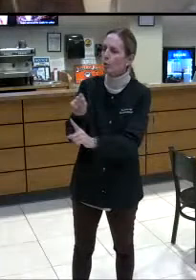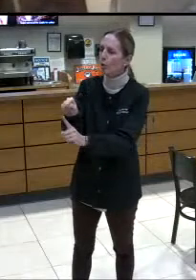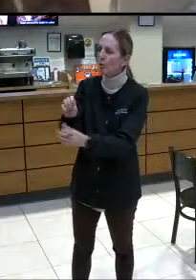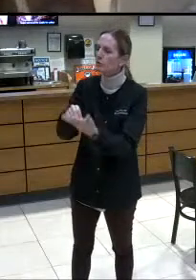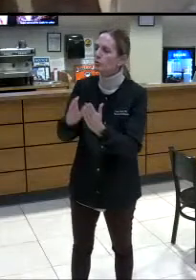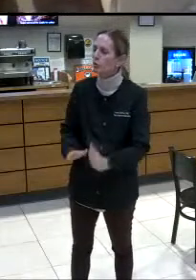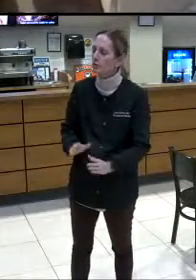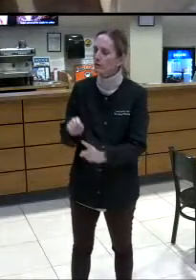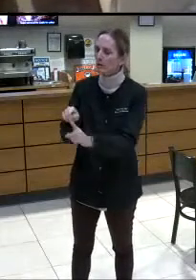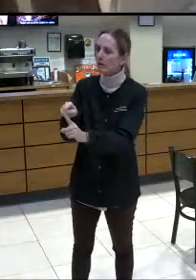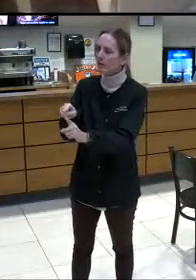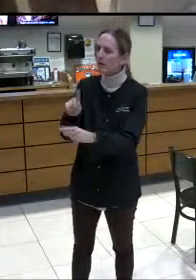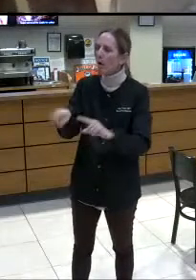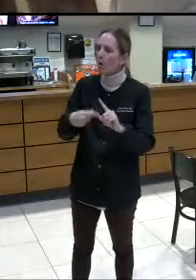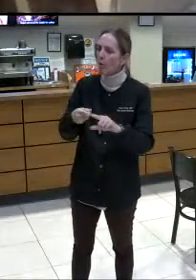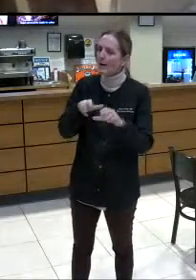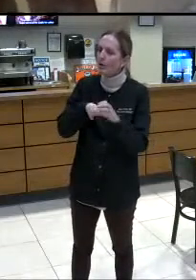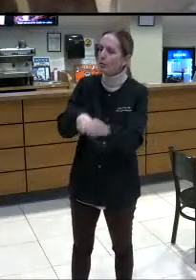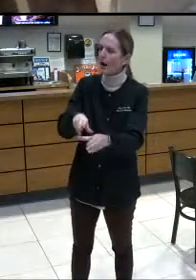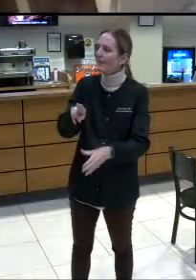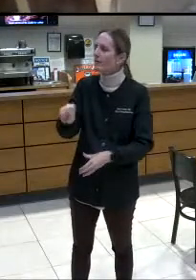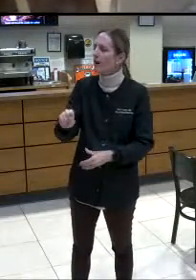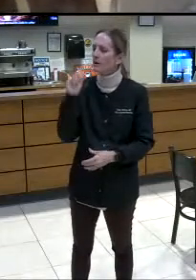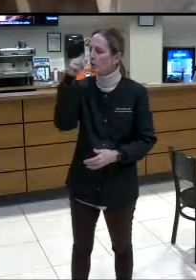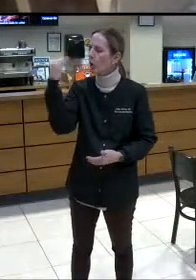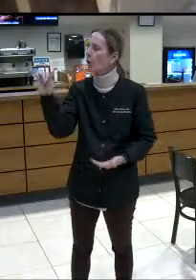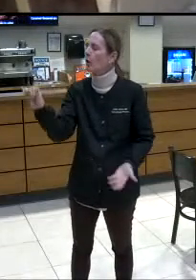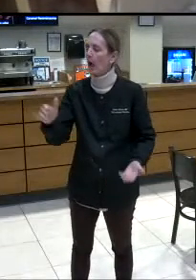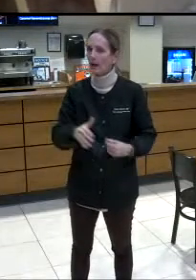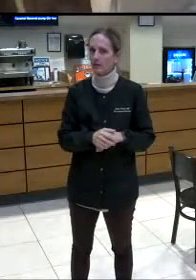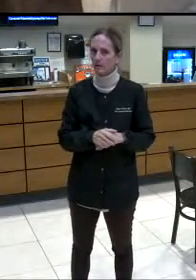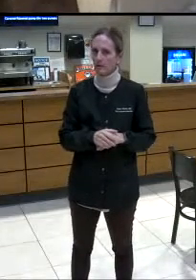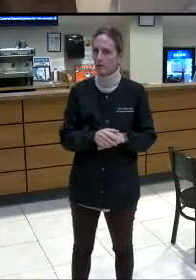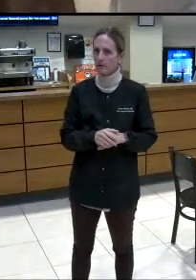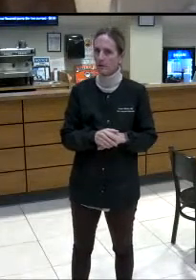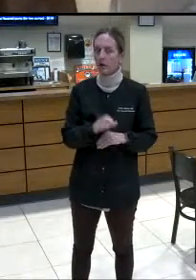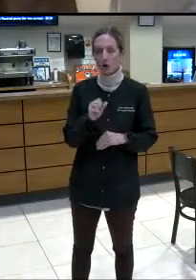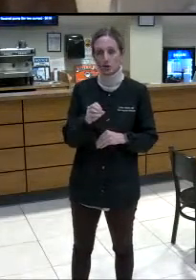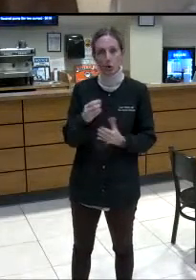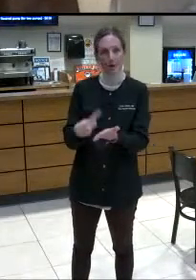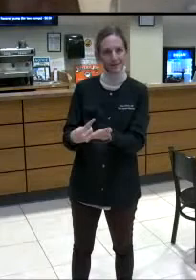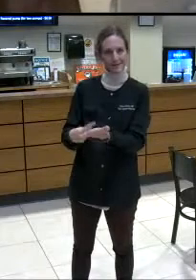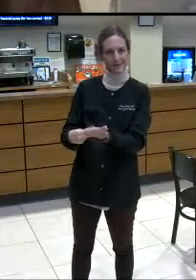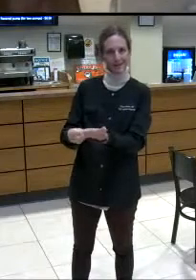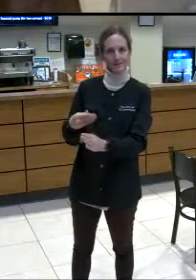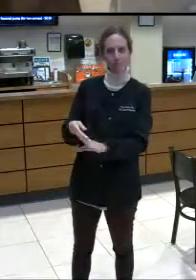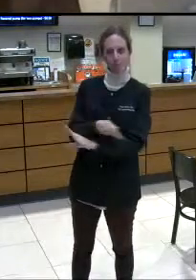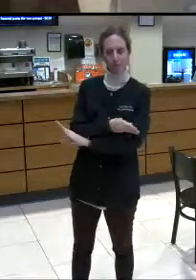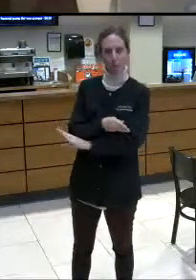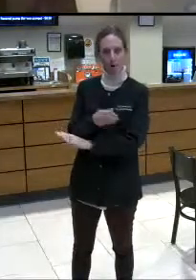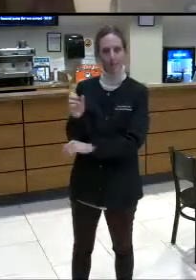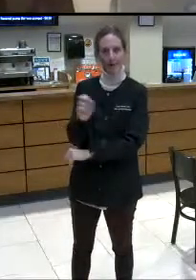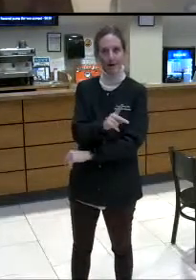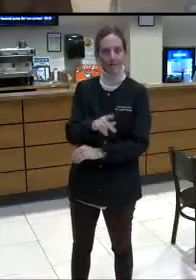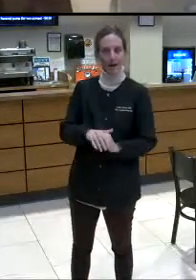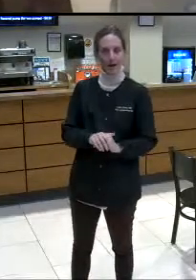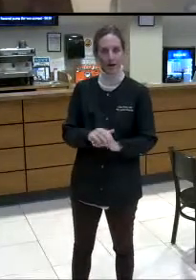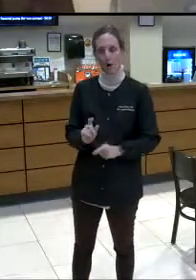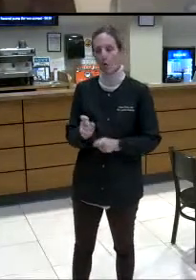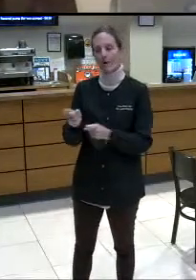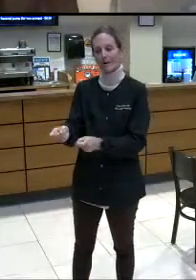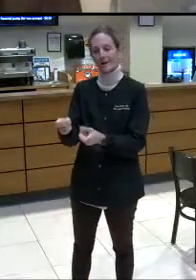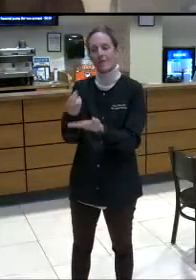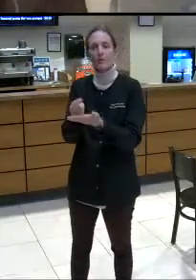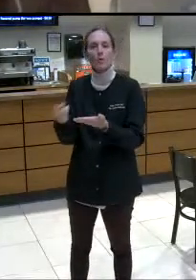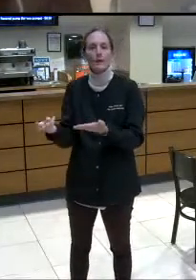So we want to make sure that there's a contract in place before you even get back, and we've provided the student with the resources that they need to be